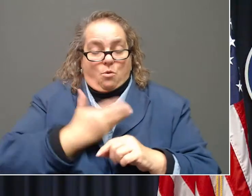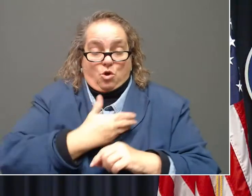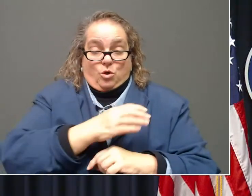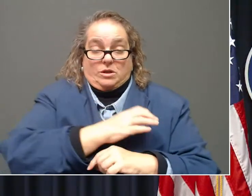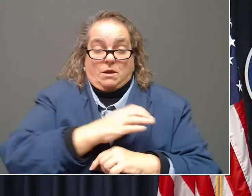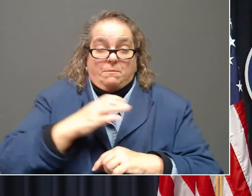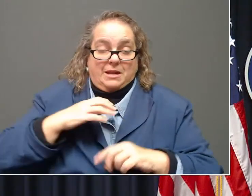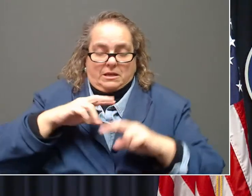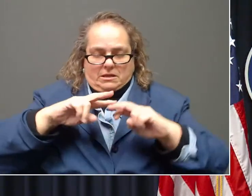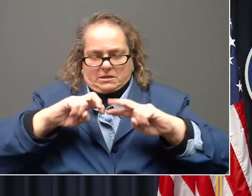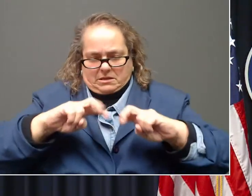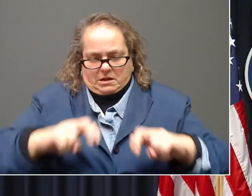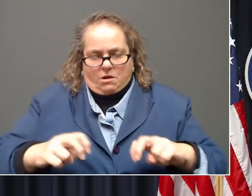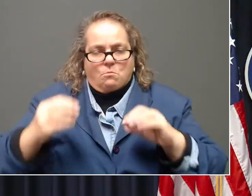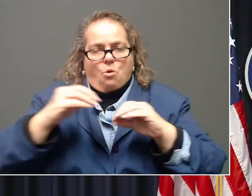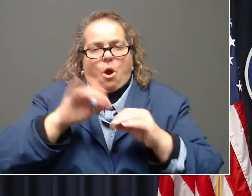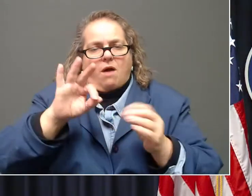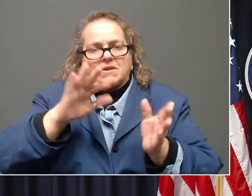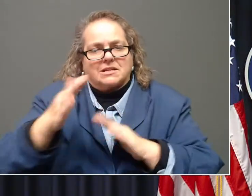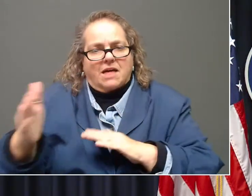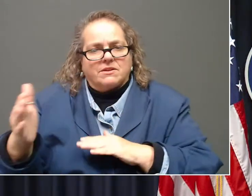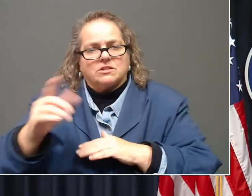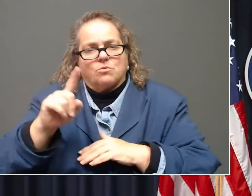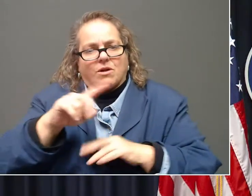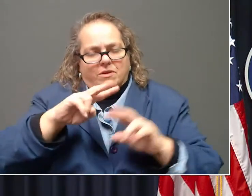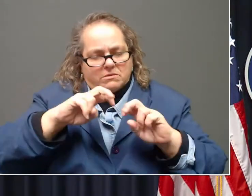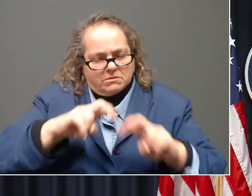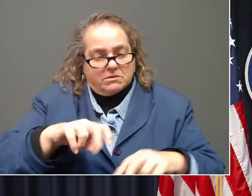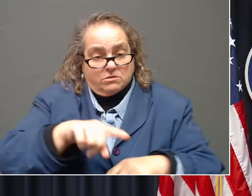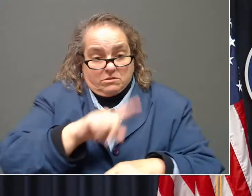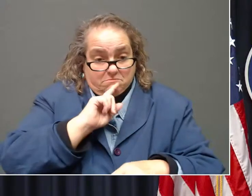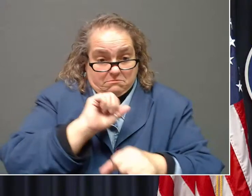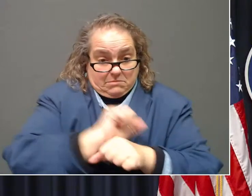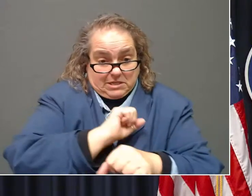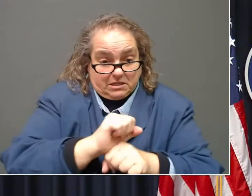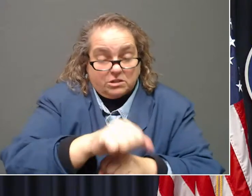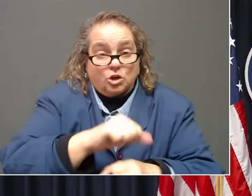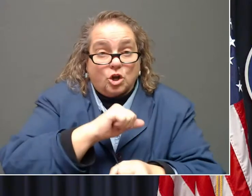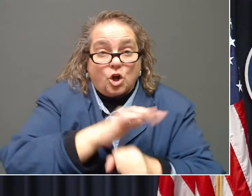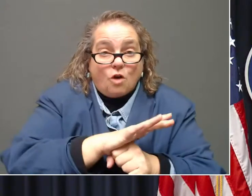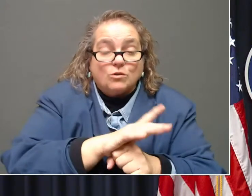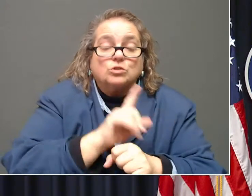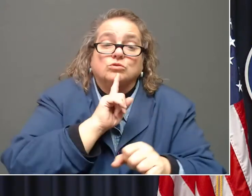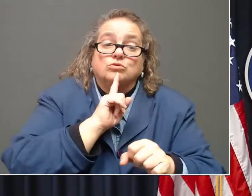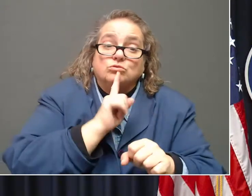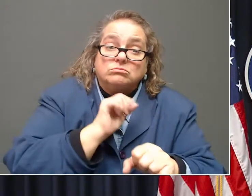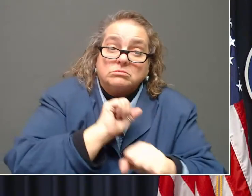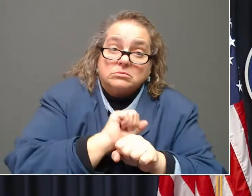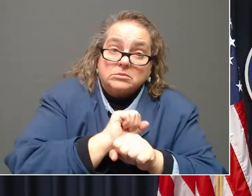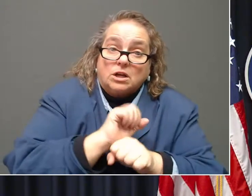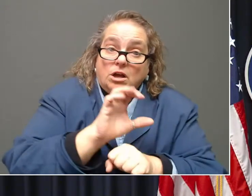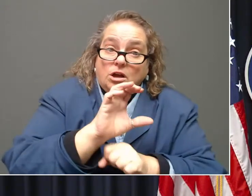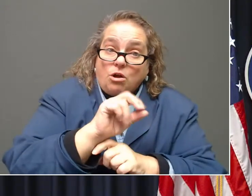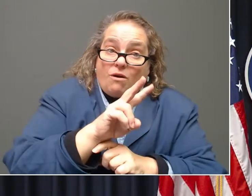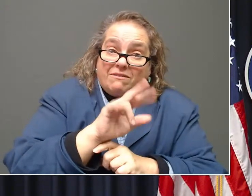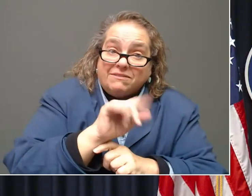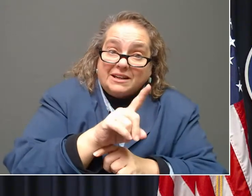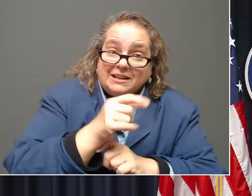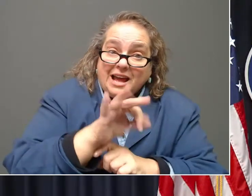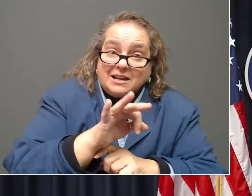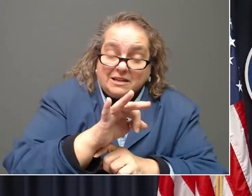the last 4 weeks and less deaths in nursing homes. Is there something else that's contributing to these